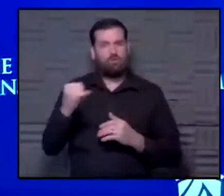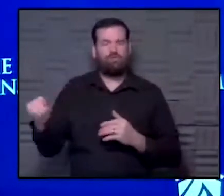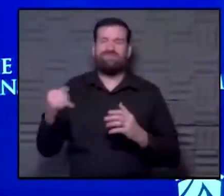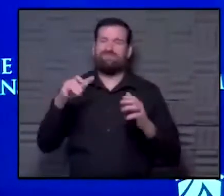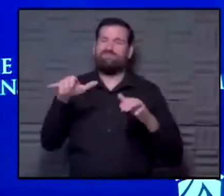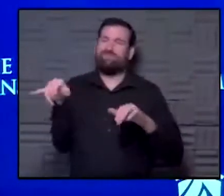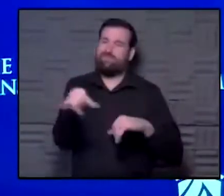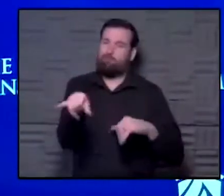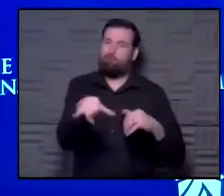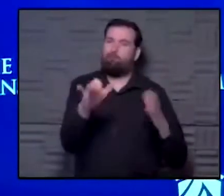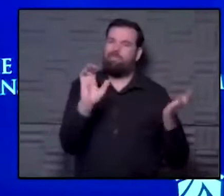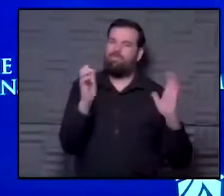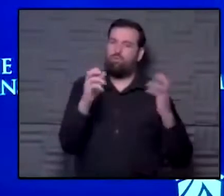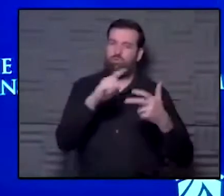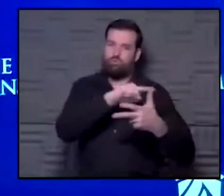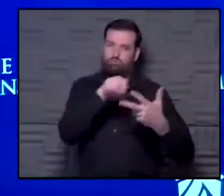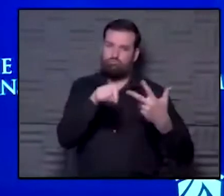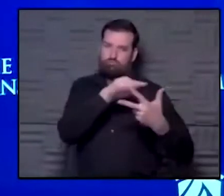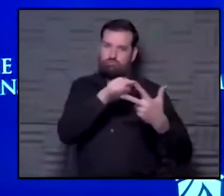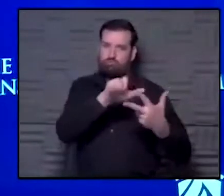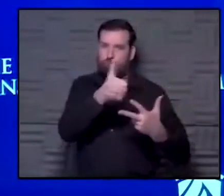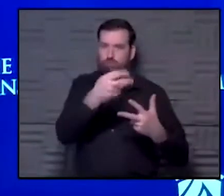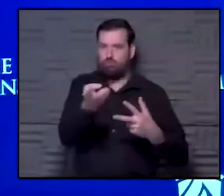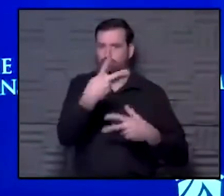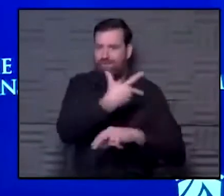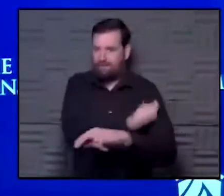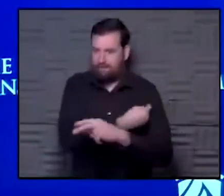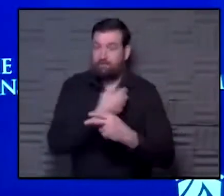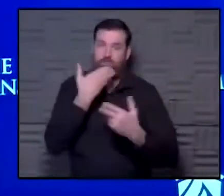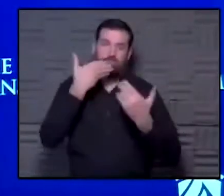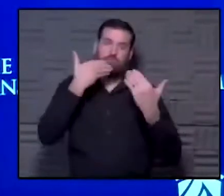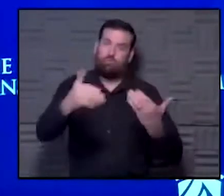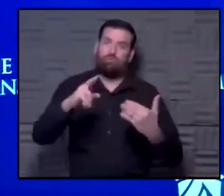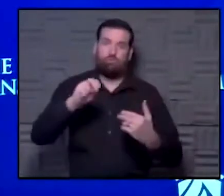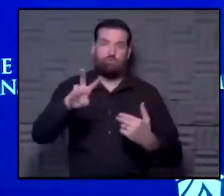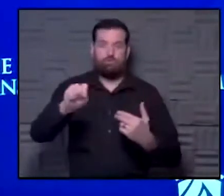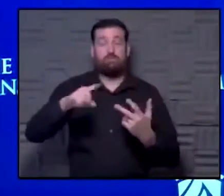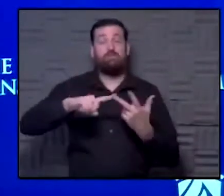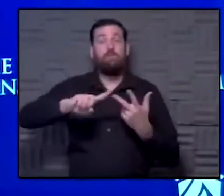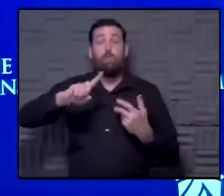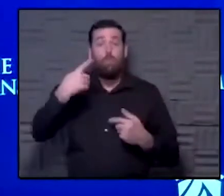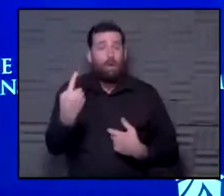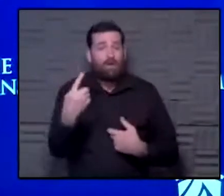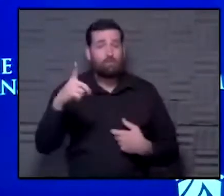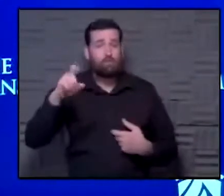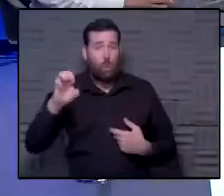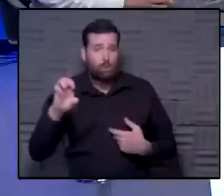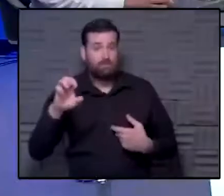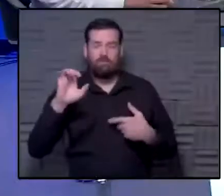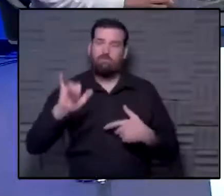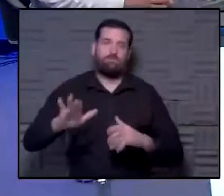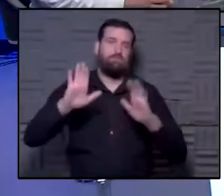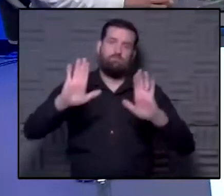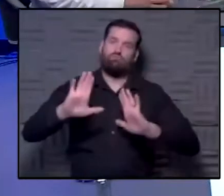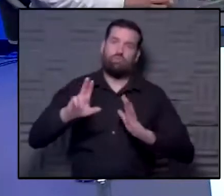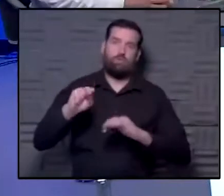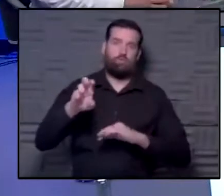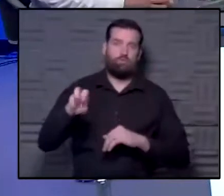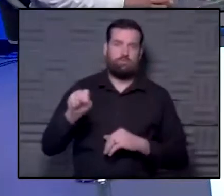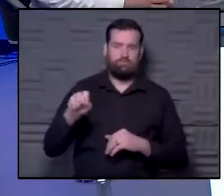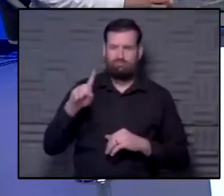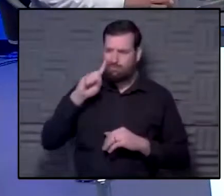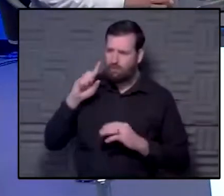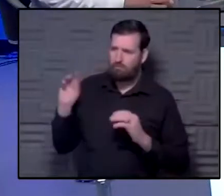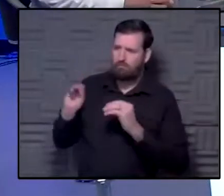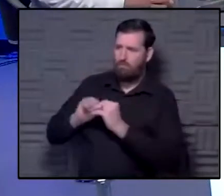and Pfizer. So that's great news. Single dose, that's great news. Hawk, do you think that people will be more likely